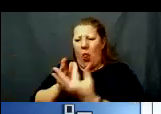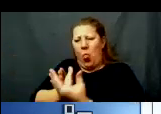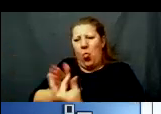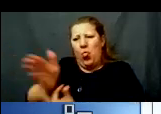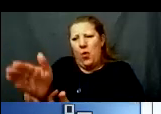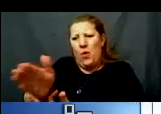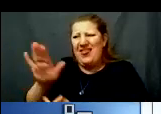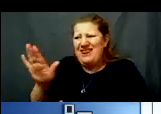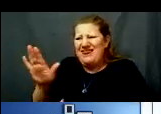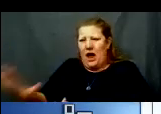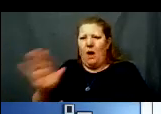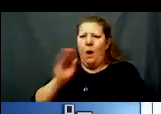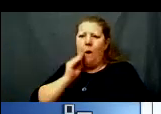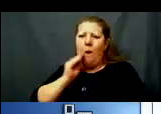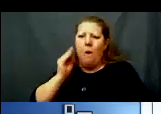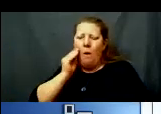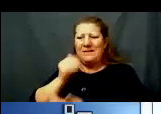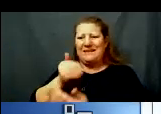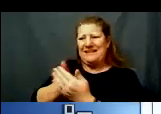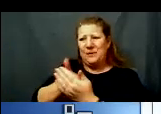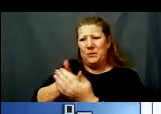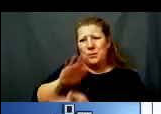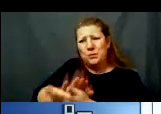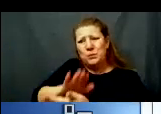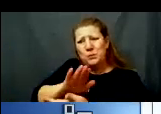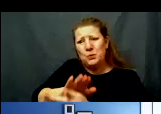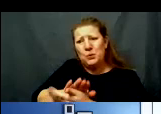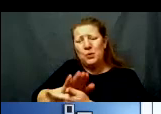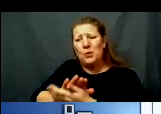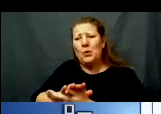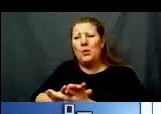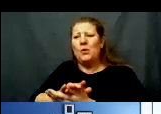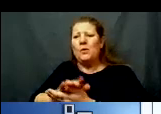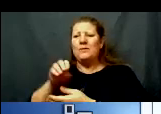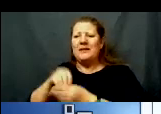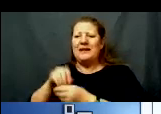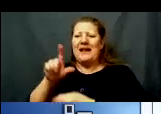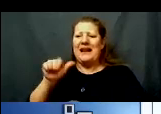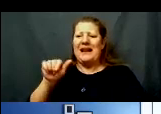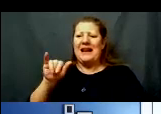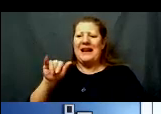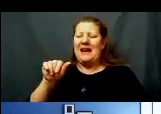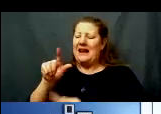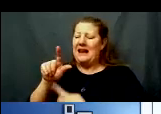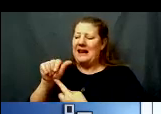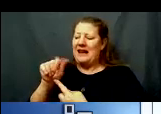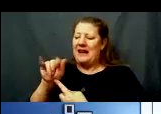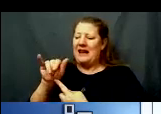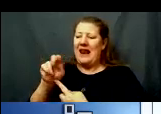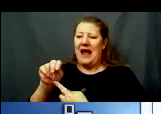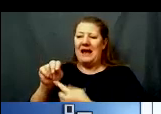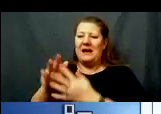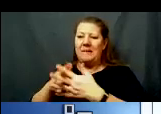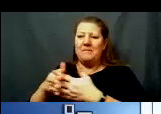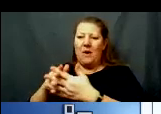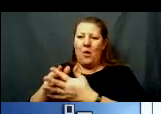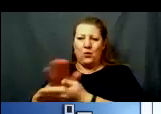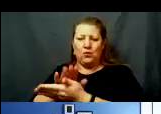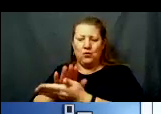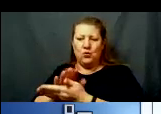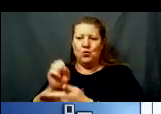through their neighborhoods near schools in Latinx communities. So these groups were really understanding what we now